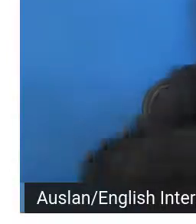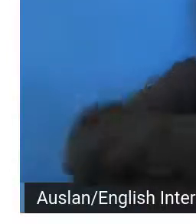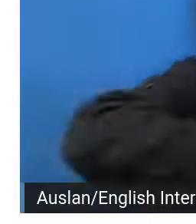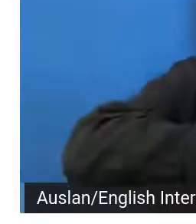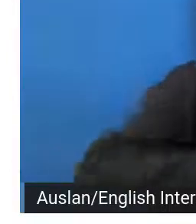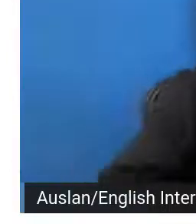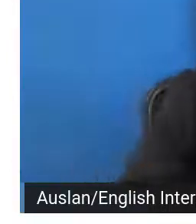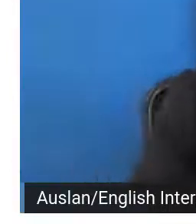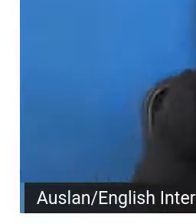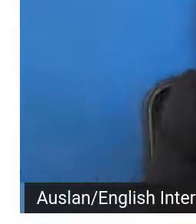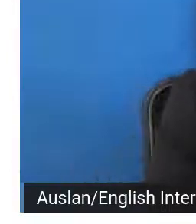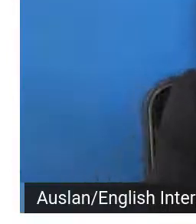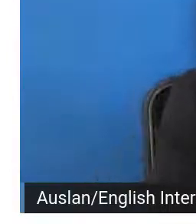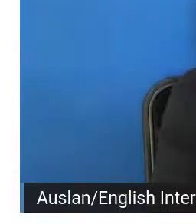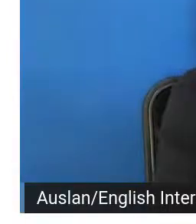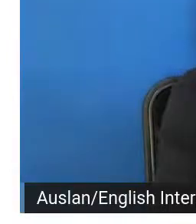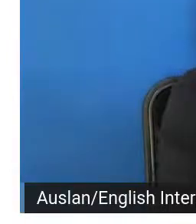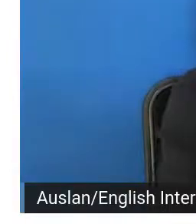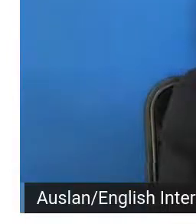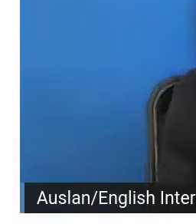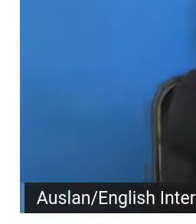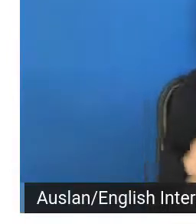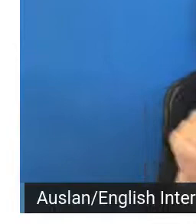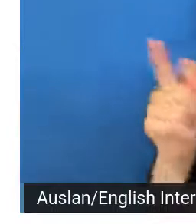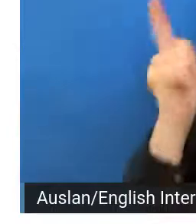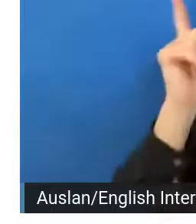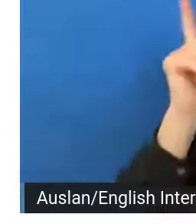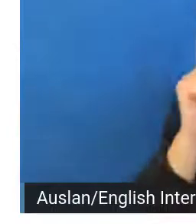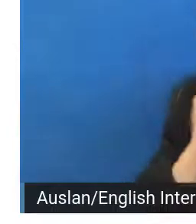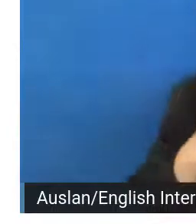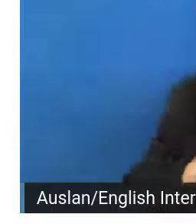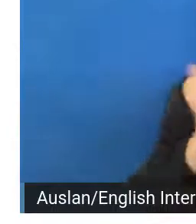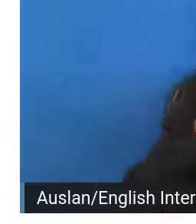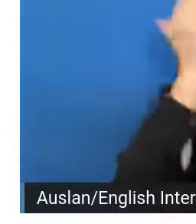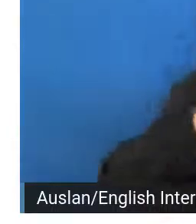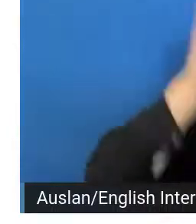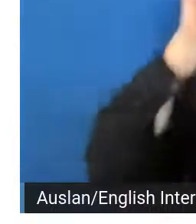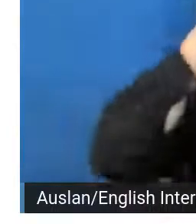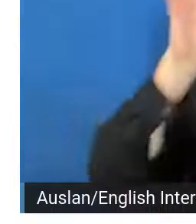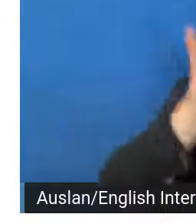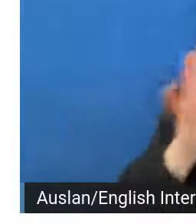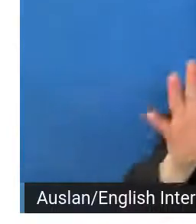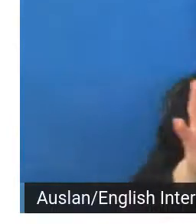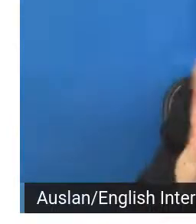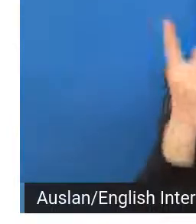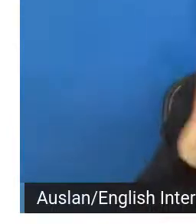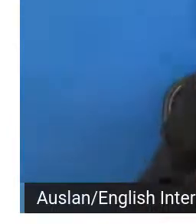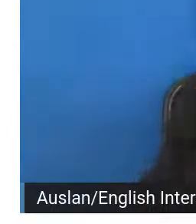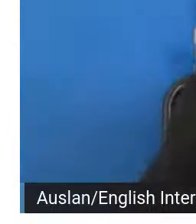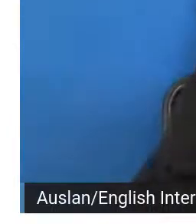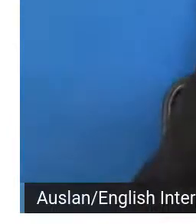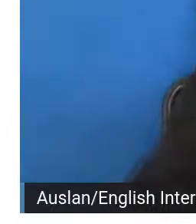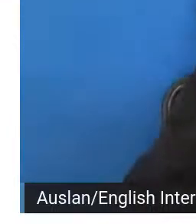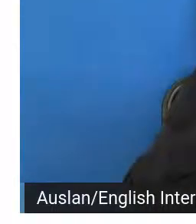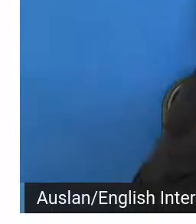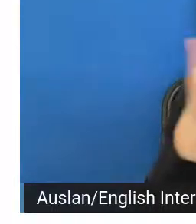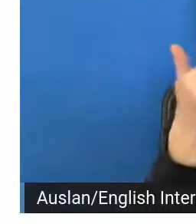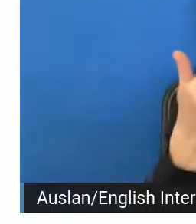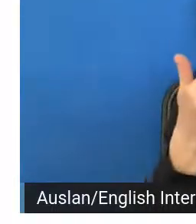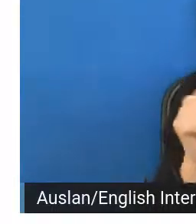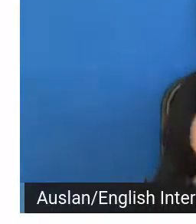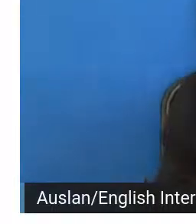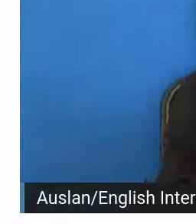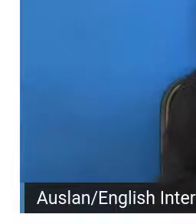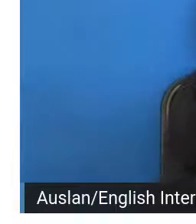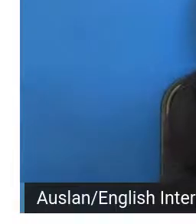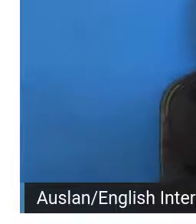as an educator, because, you know, Aboriginal and Torres Strait Islander people and Maori people as well used fire to protect the